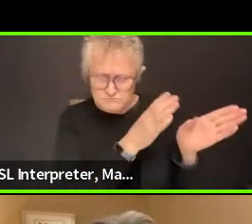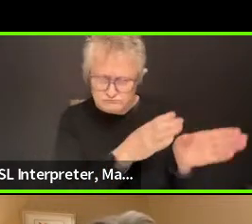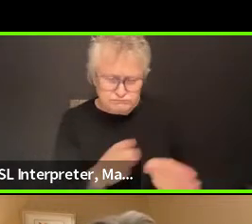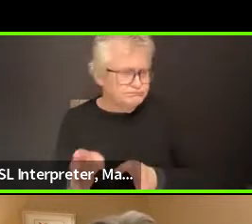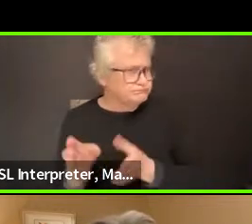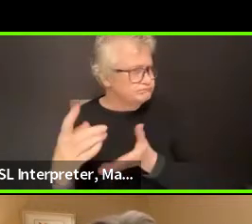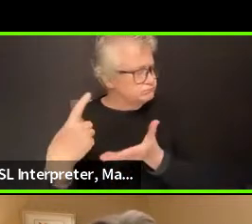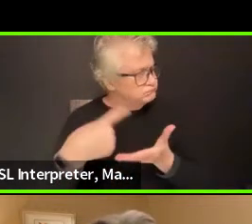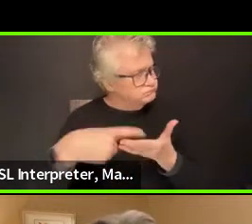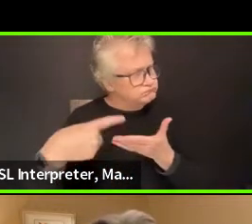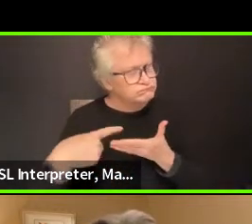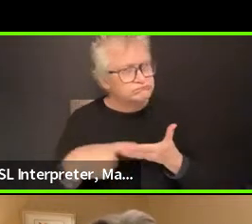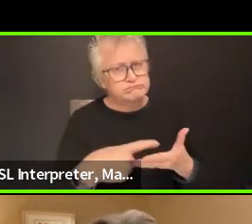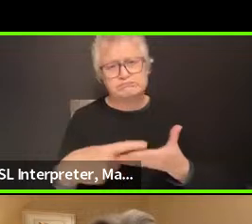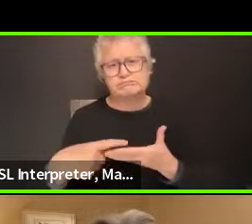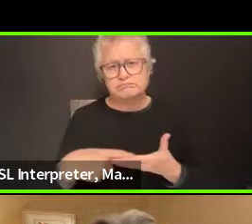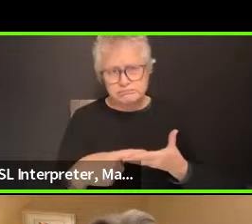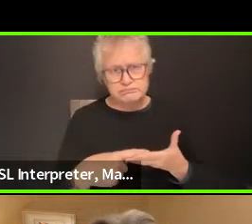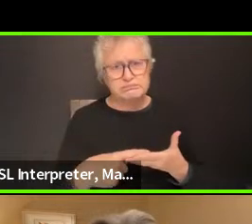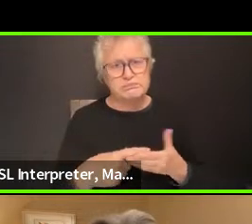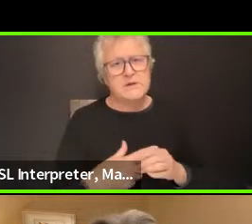roundtable, and I especially liked